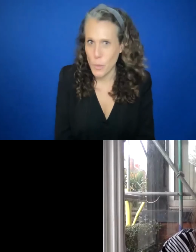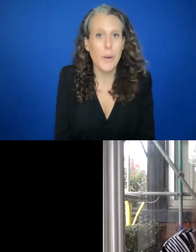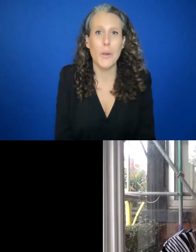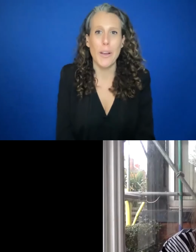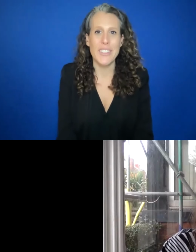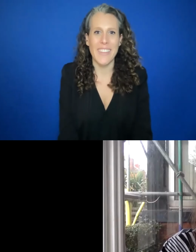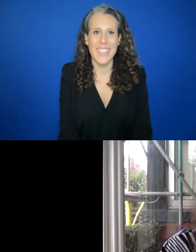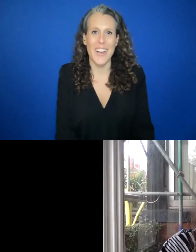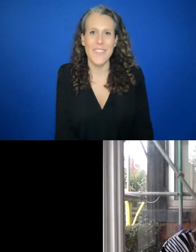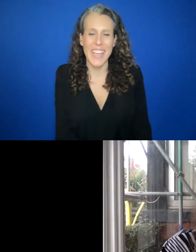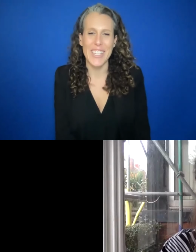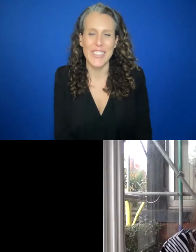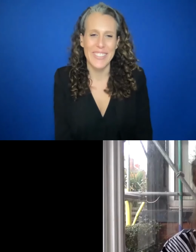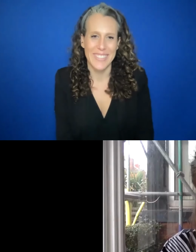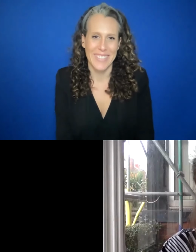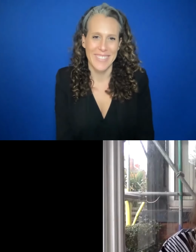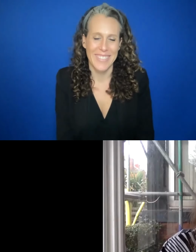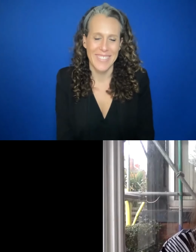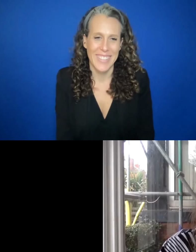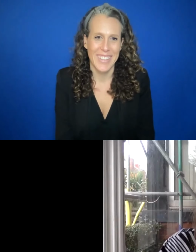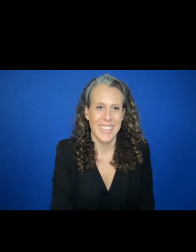I will welcome the questions at that time. Thank you.